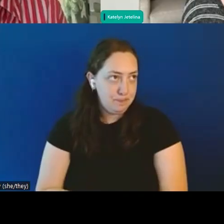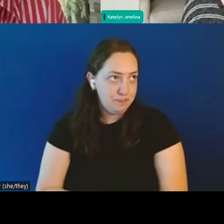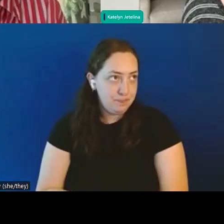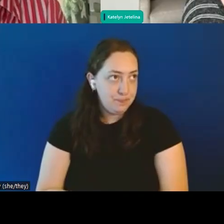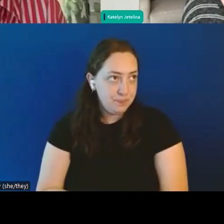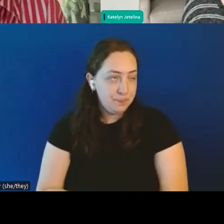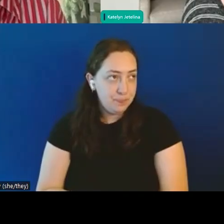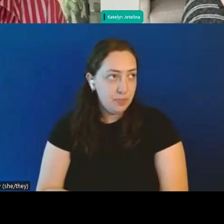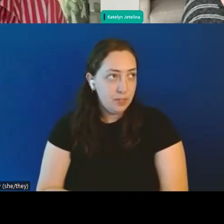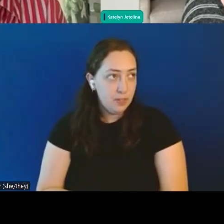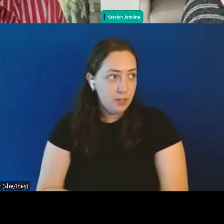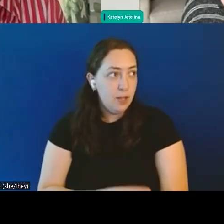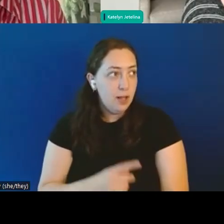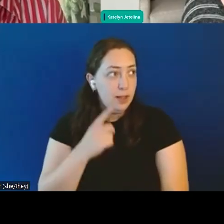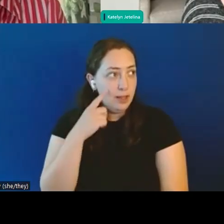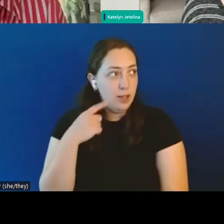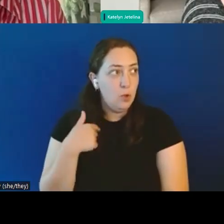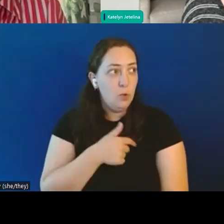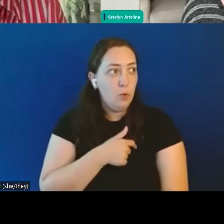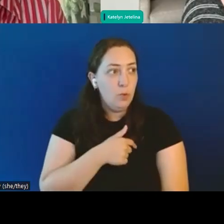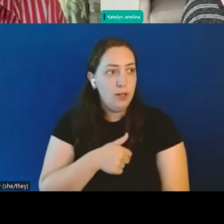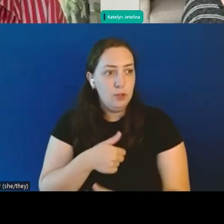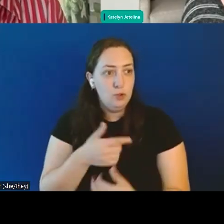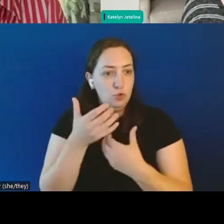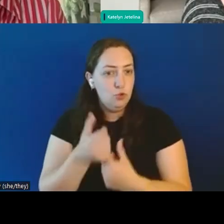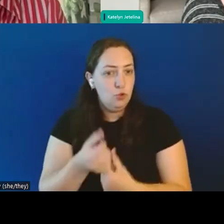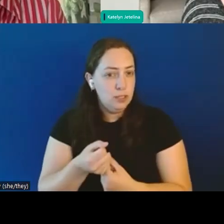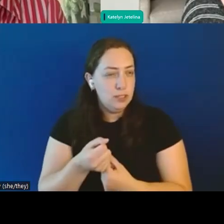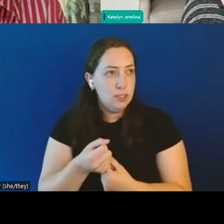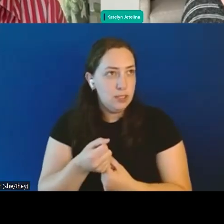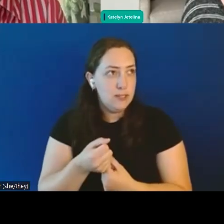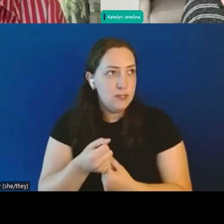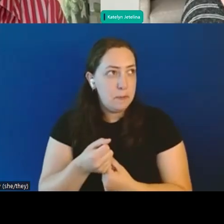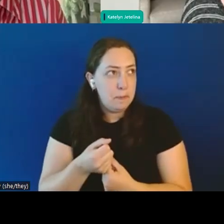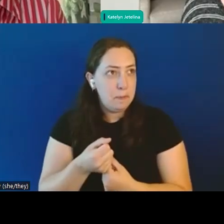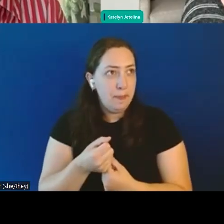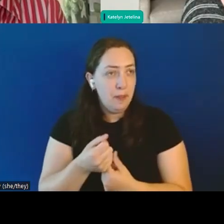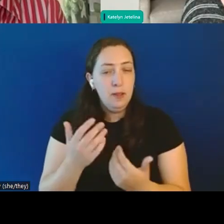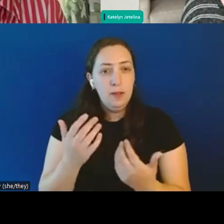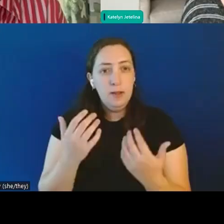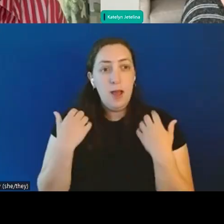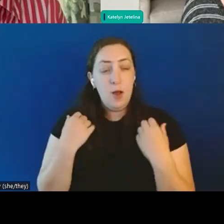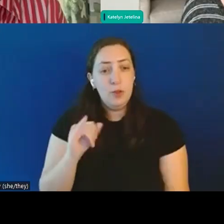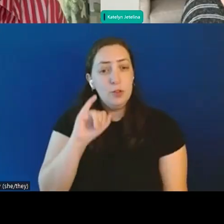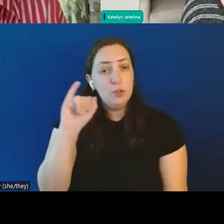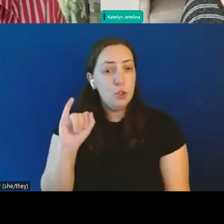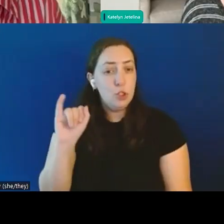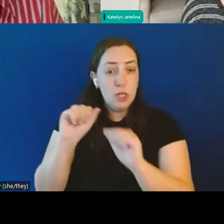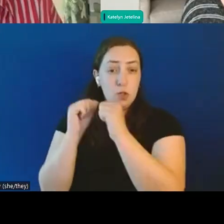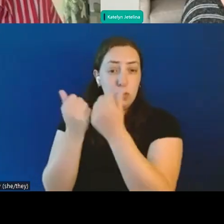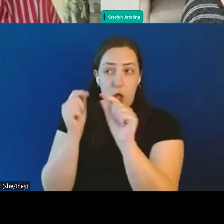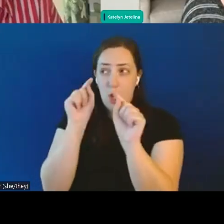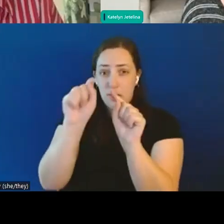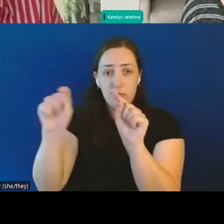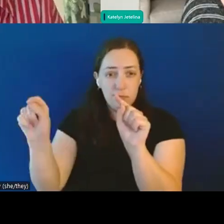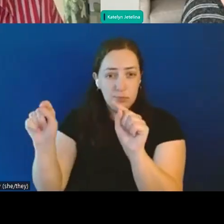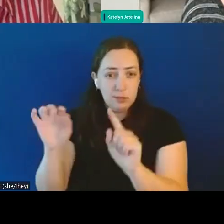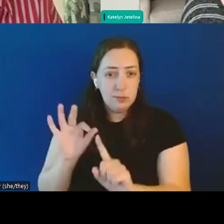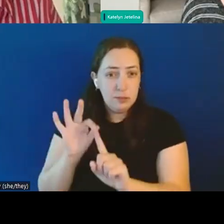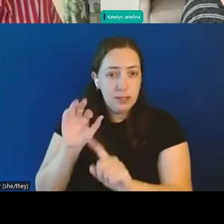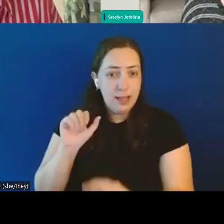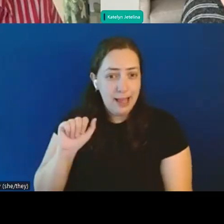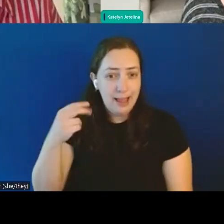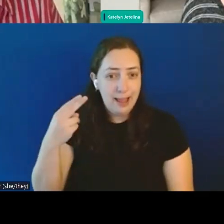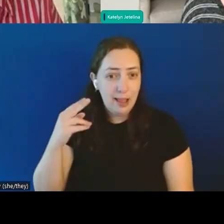think we can hang our hats on. First, the health insurance associations, particularly AHIP